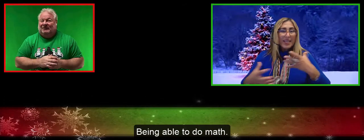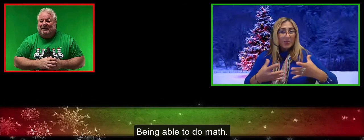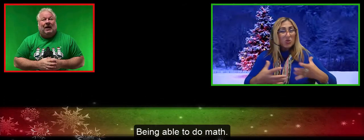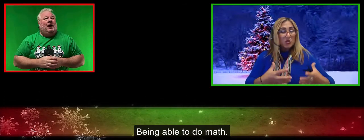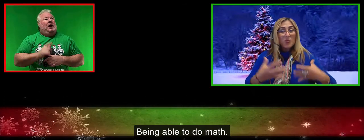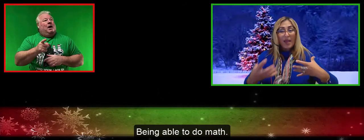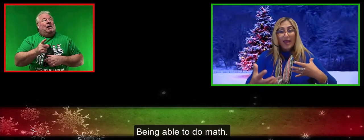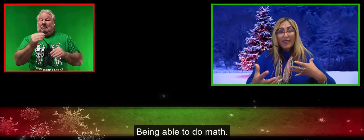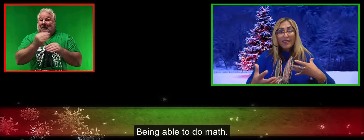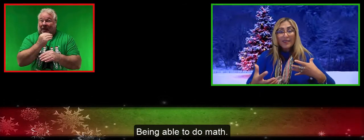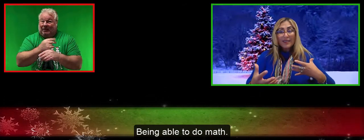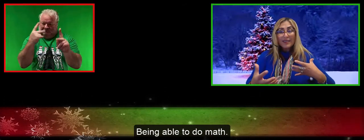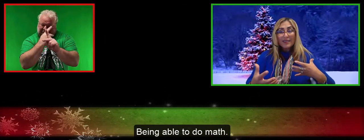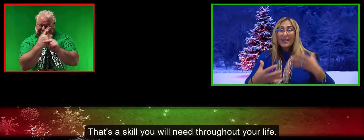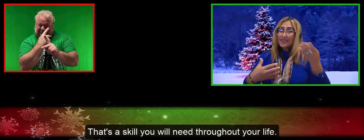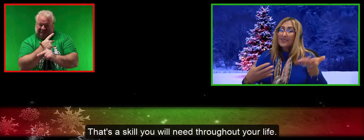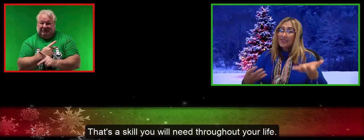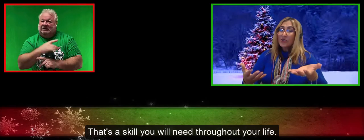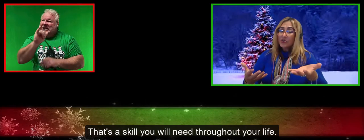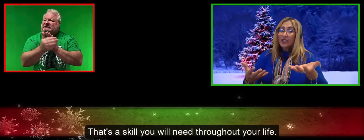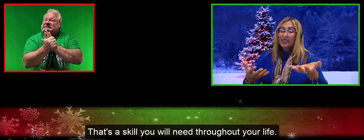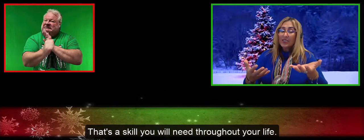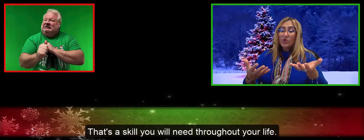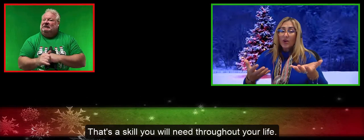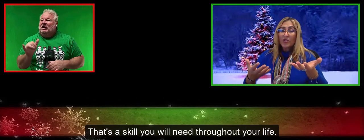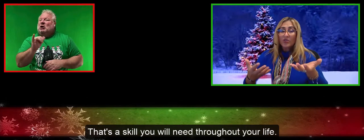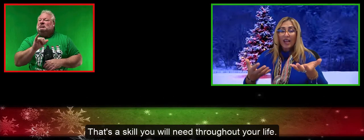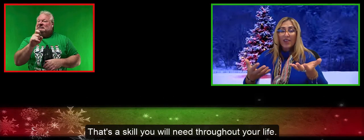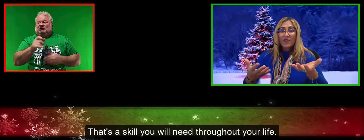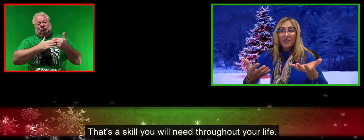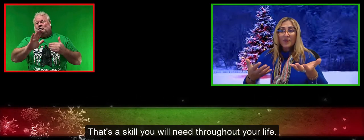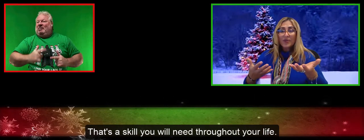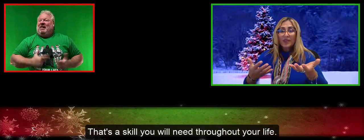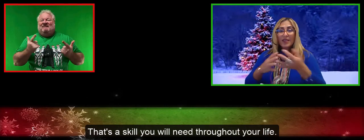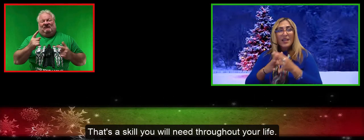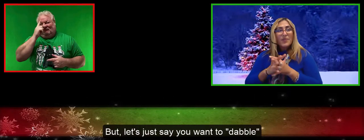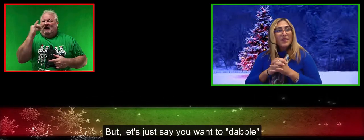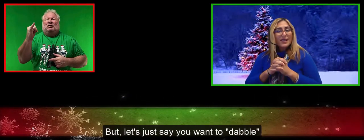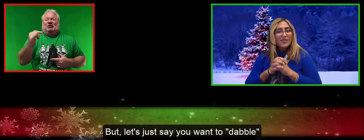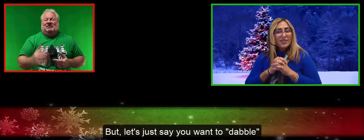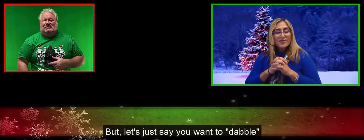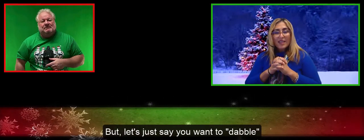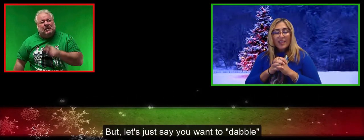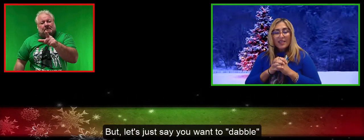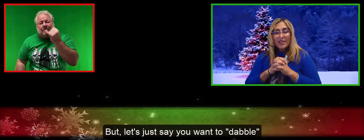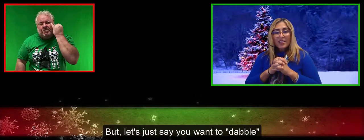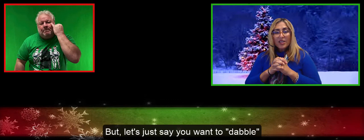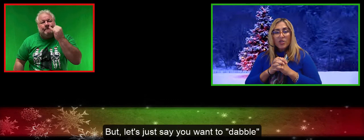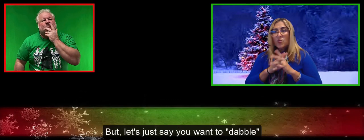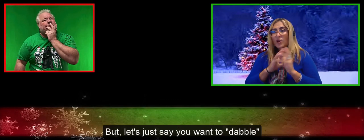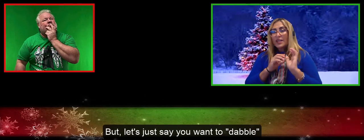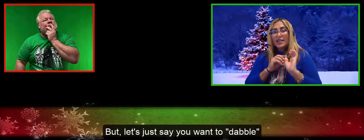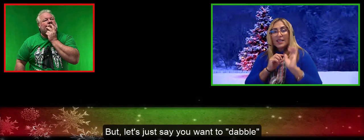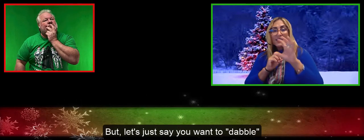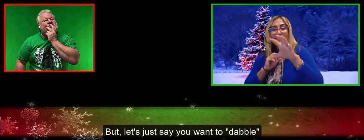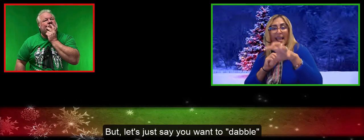Being able to do math, that's a skill you're going to need throughout your life. But let's just say you